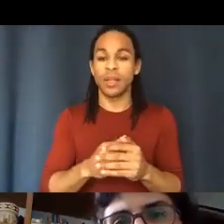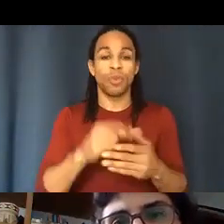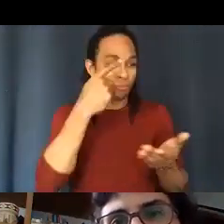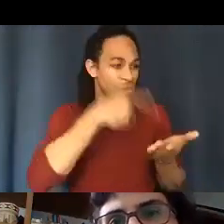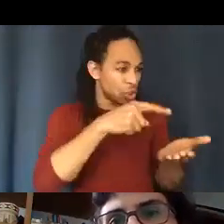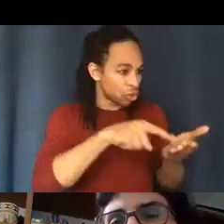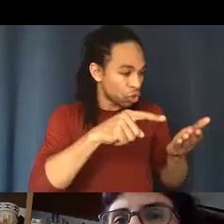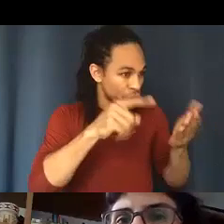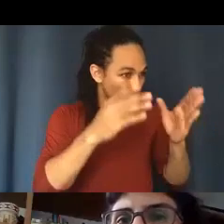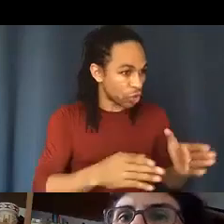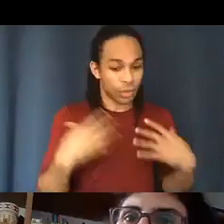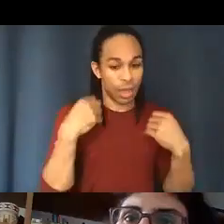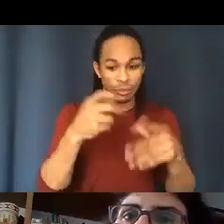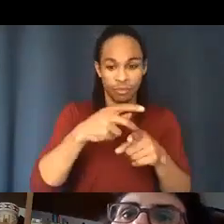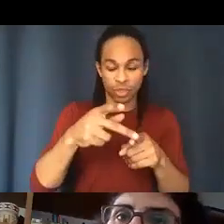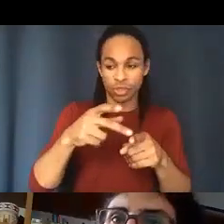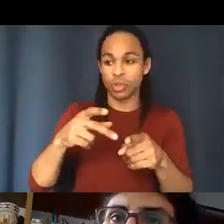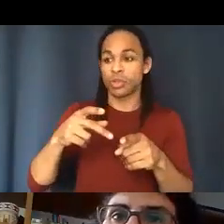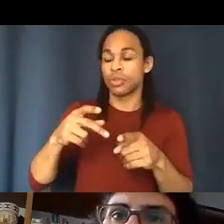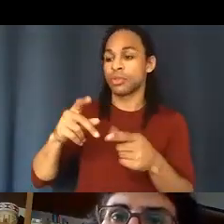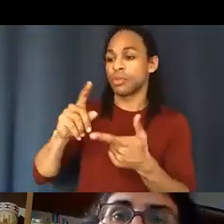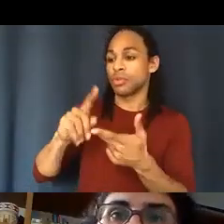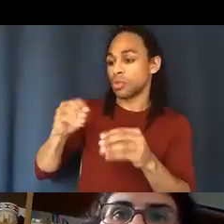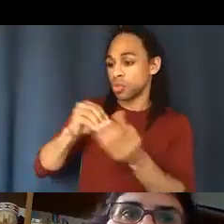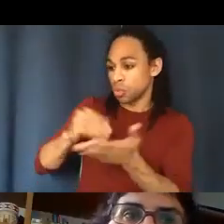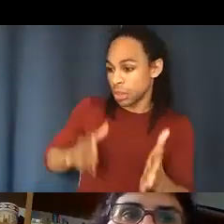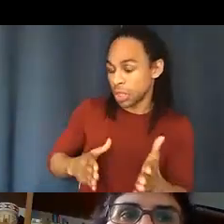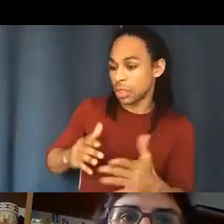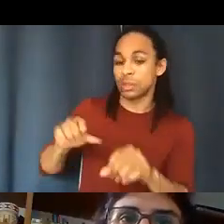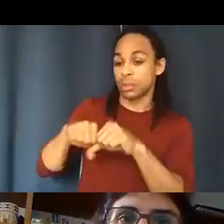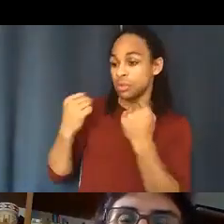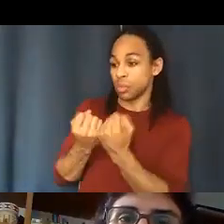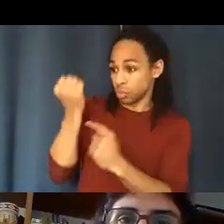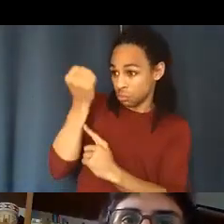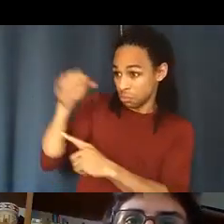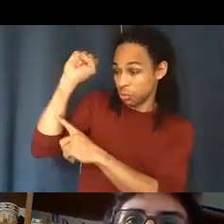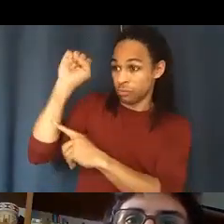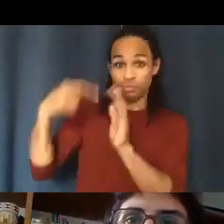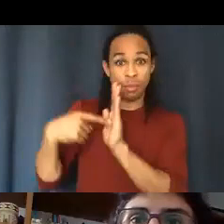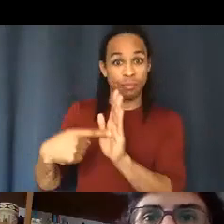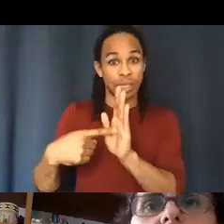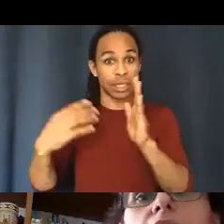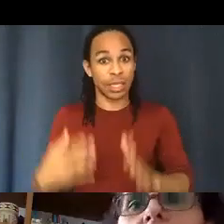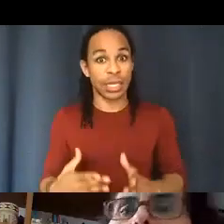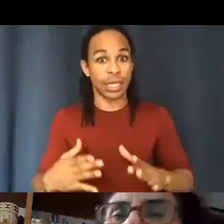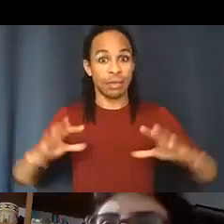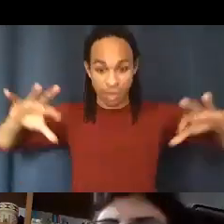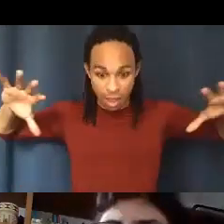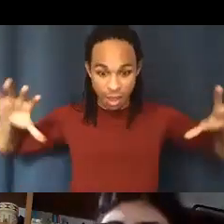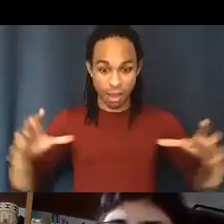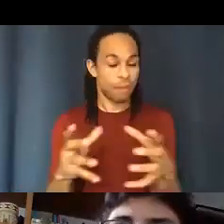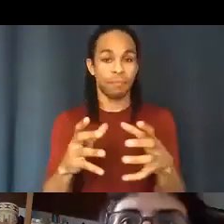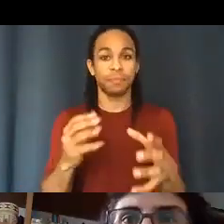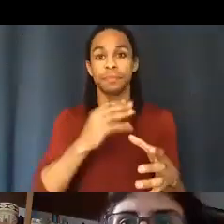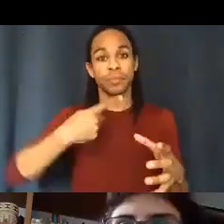professionals, students, social movement representatives, and it's an entity that was created in the context